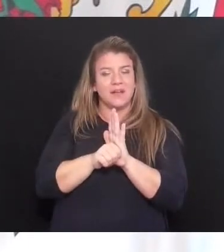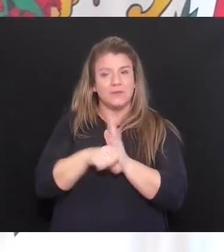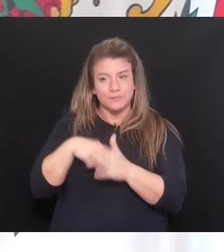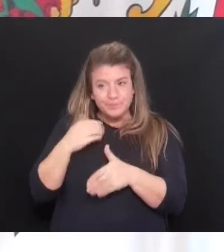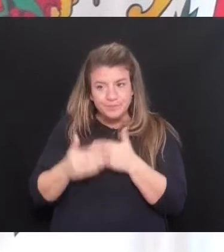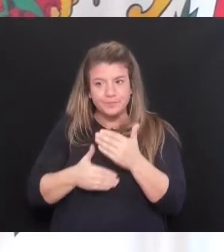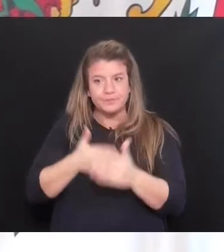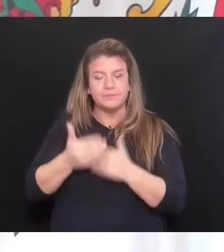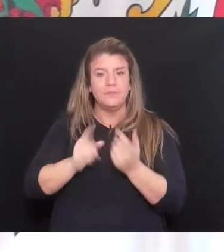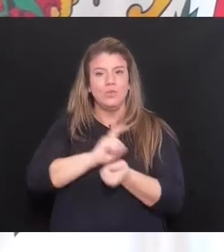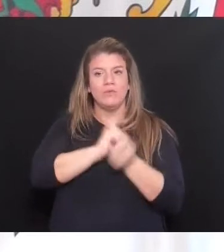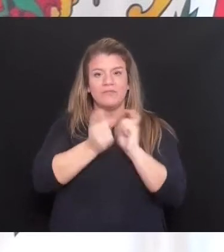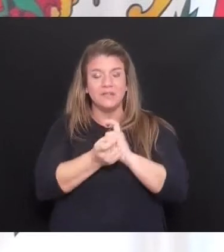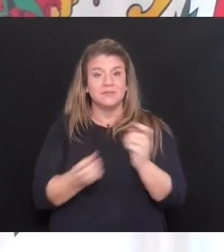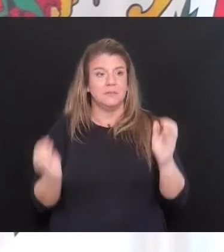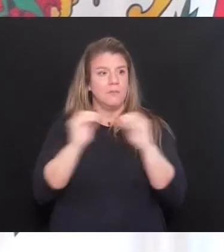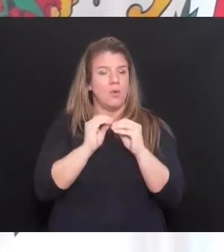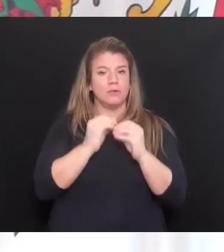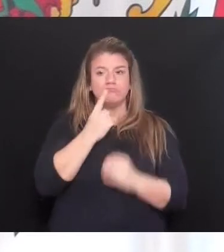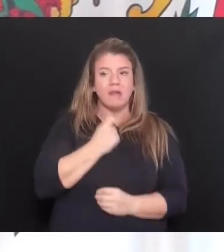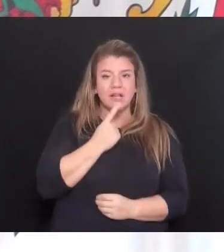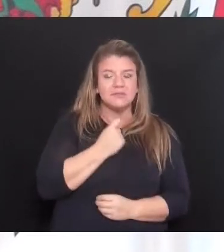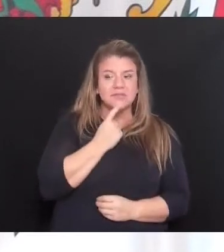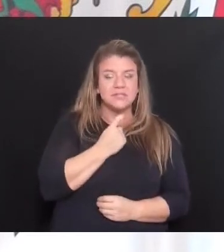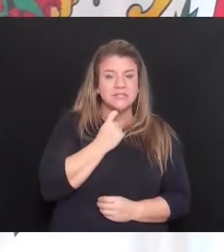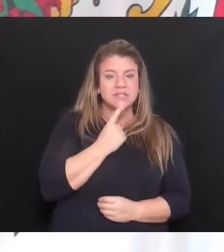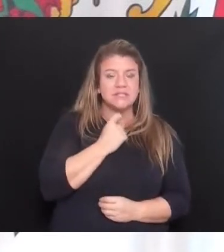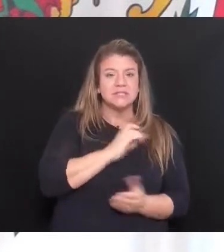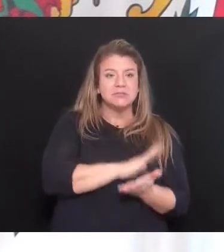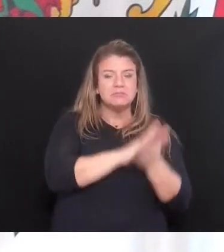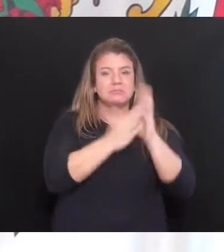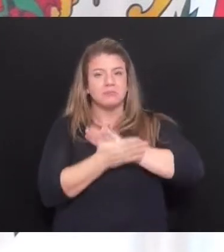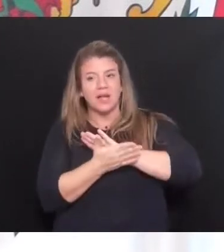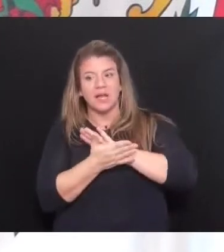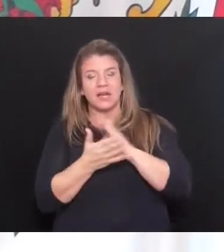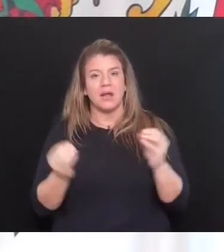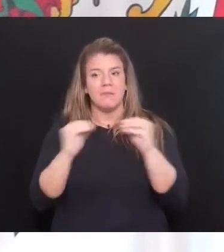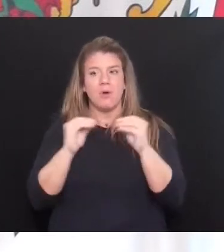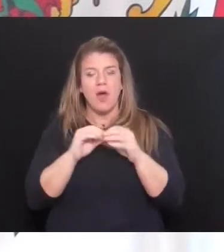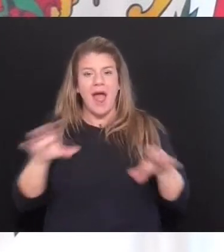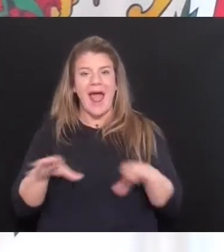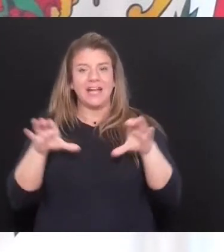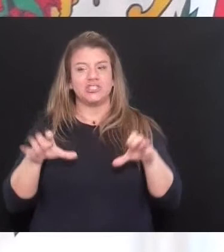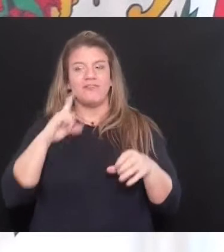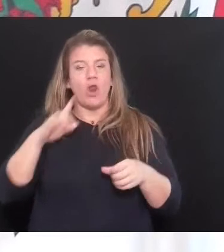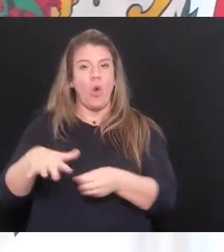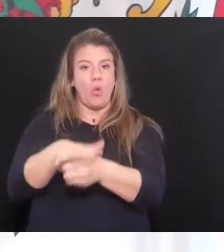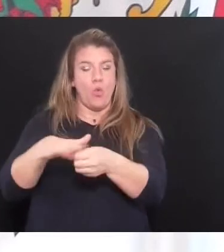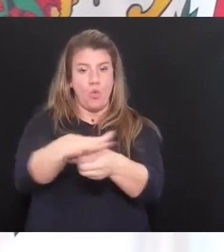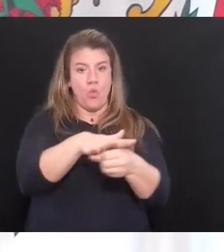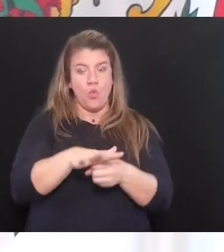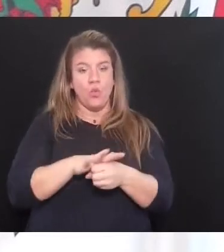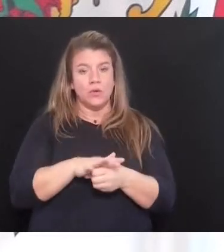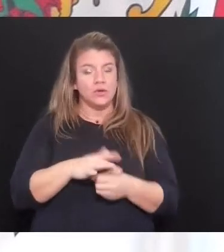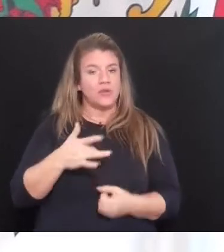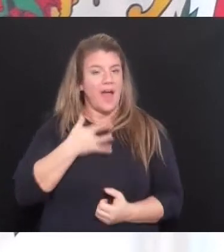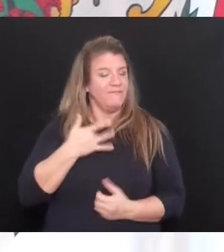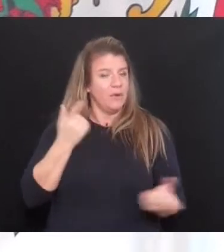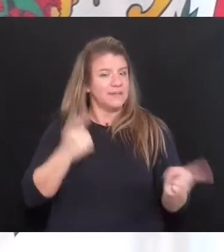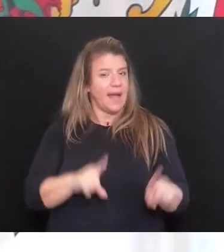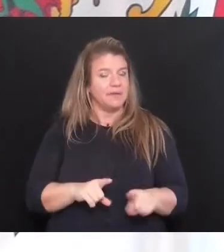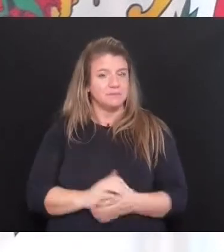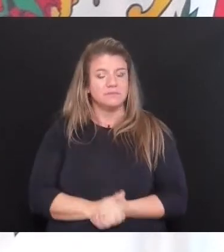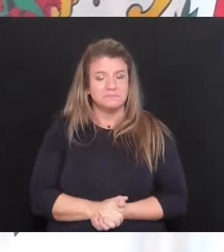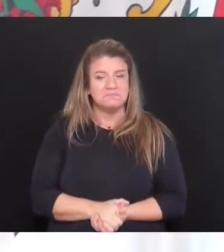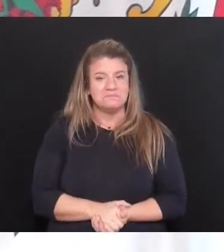and we've turned more and more and more counties red. We had more and more action on the local levels, and so So I think it's worked, and I think it's worked